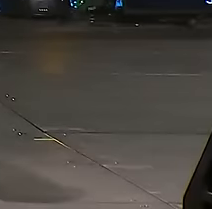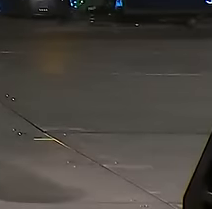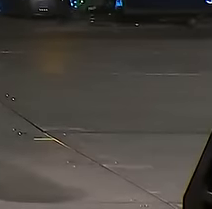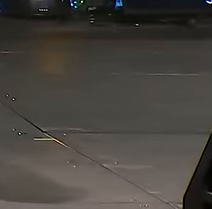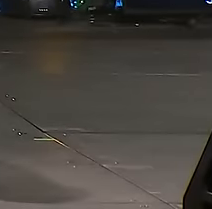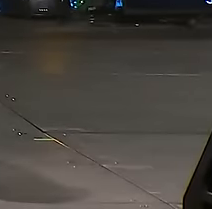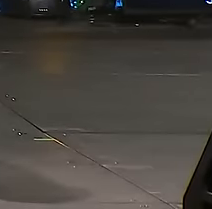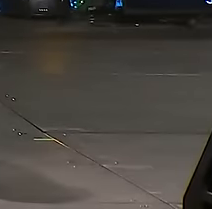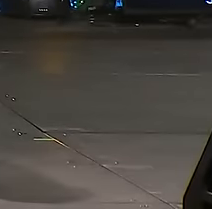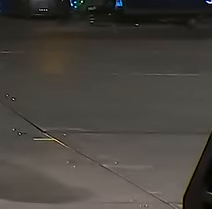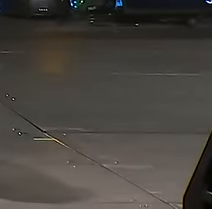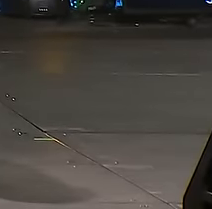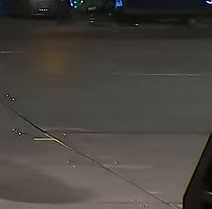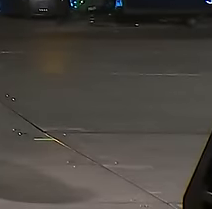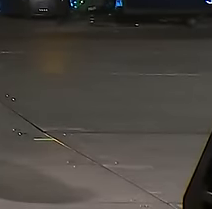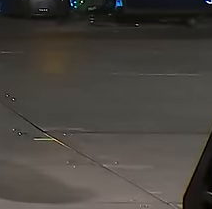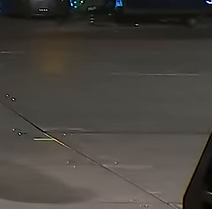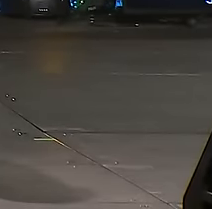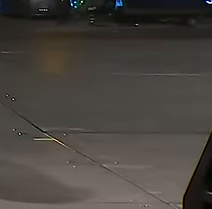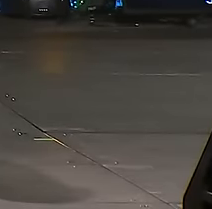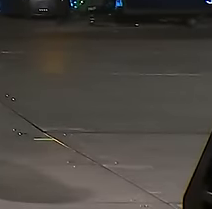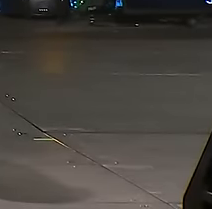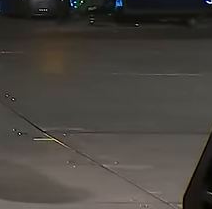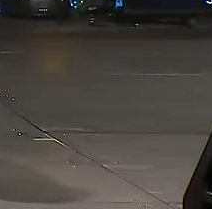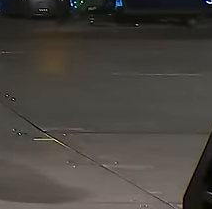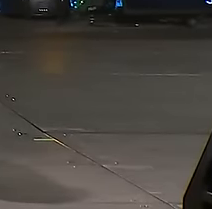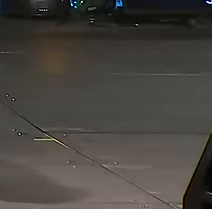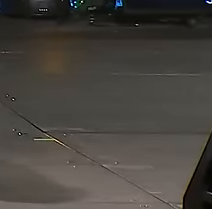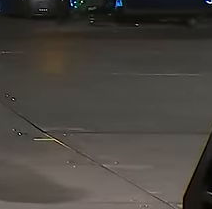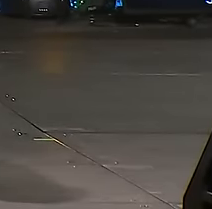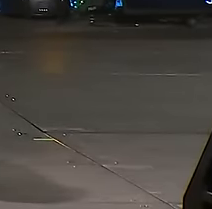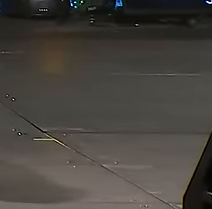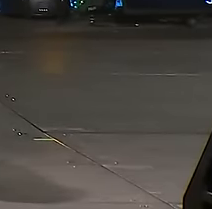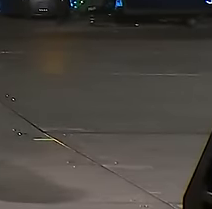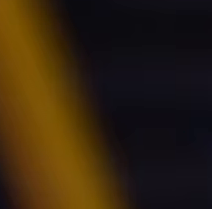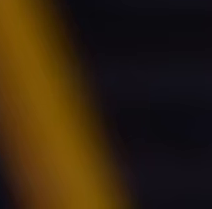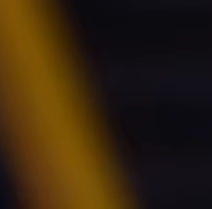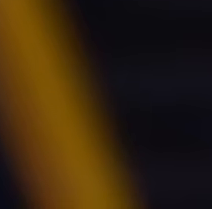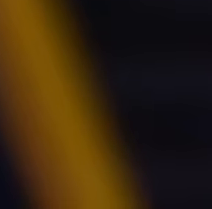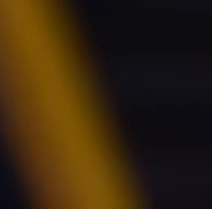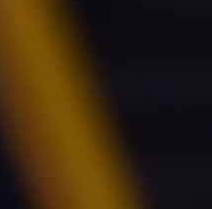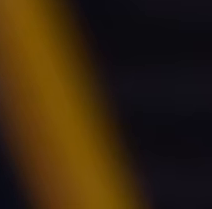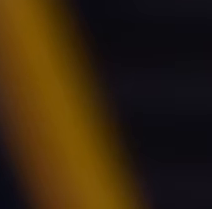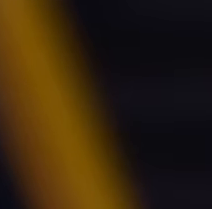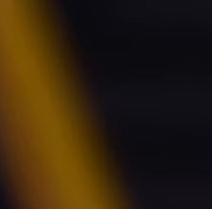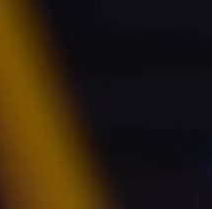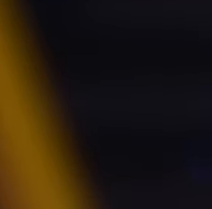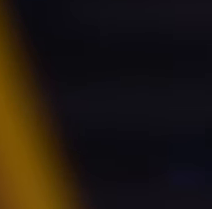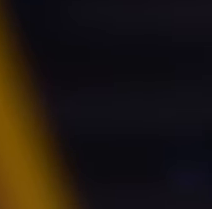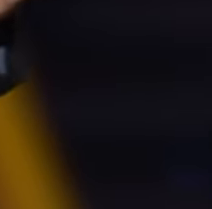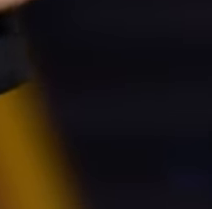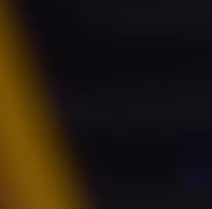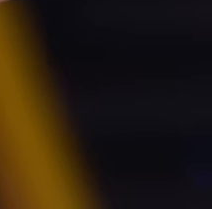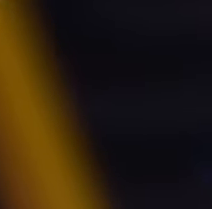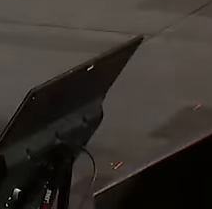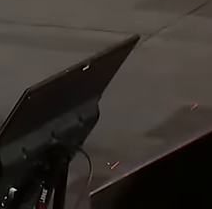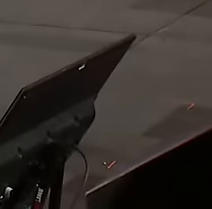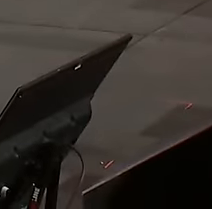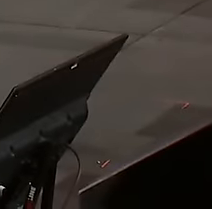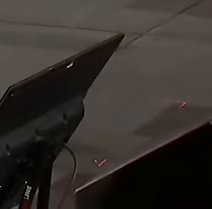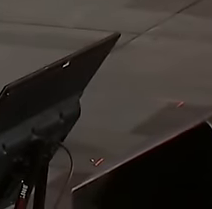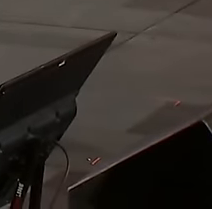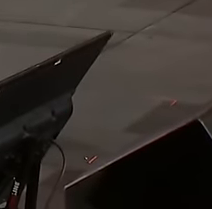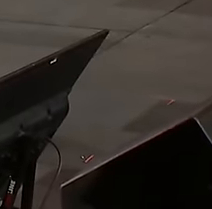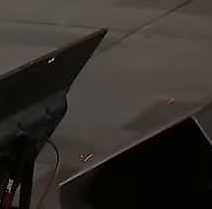está trabajando en cada ministerio de los hombres, de las mujeres, de los jóvenes. En esta plataforma, hoy en este día, tuvimos todos los líderes de